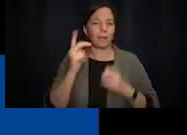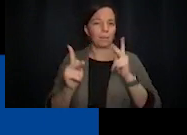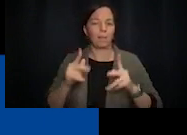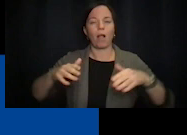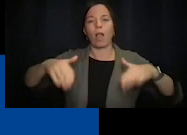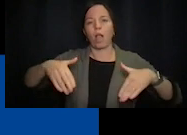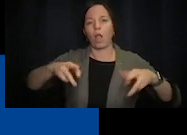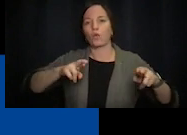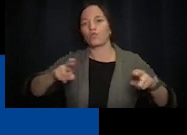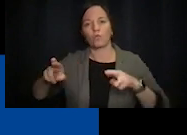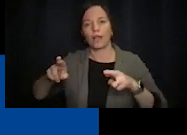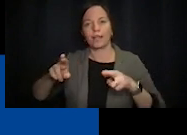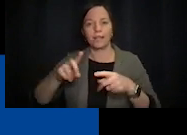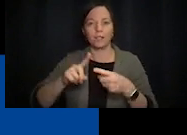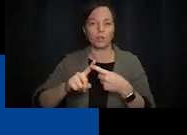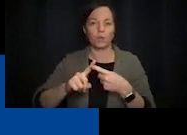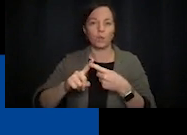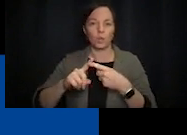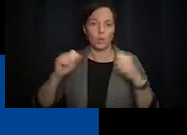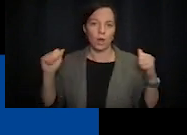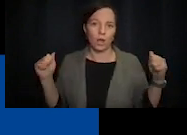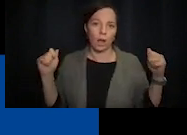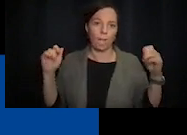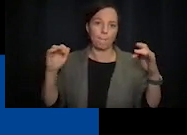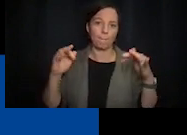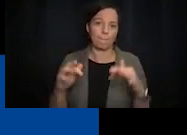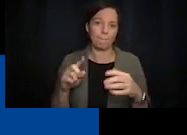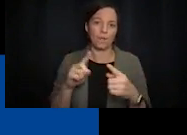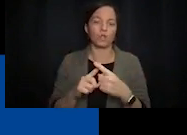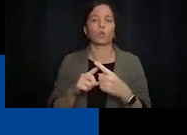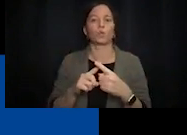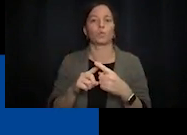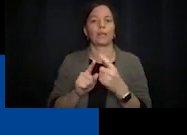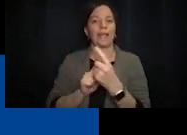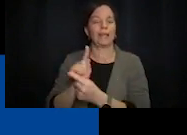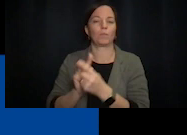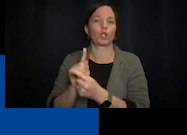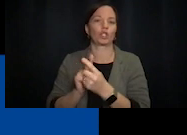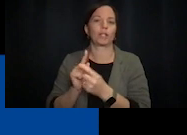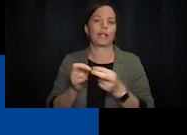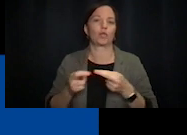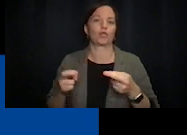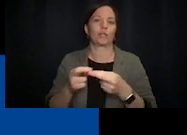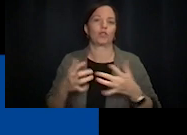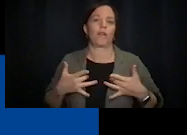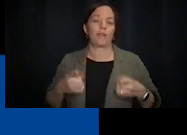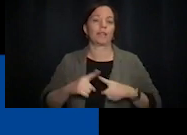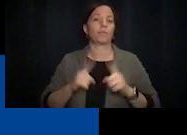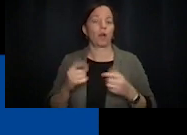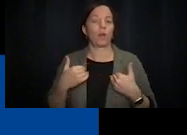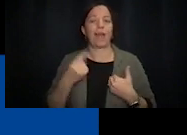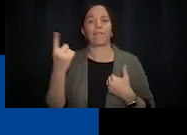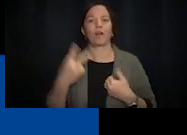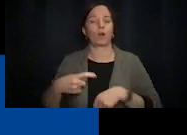ready to come to in-person regional events, but we do have a part-time